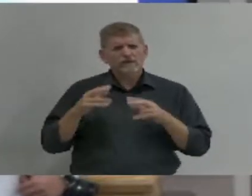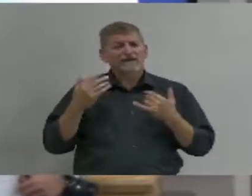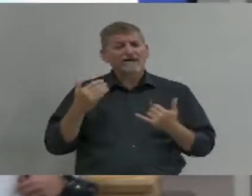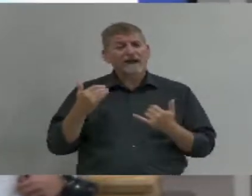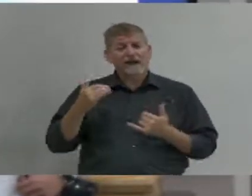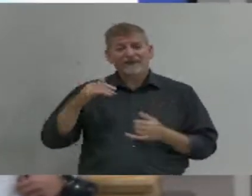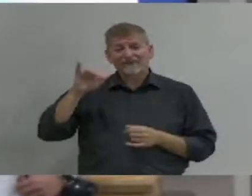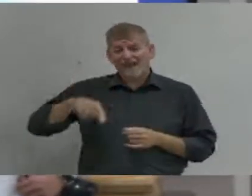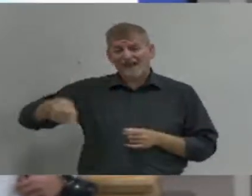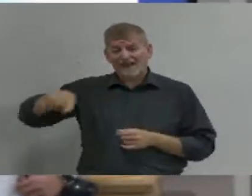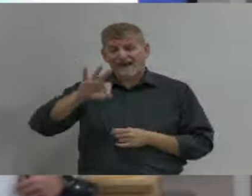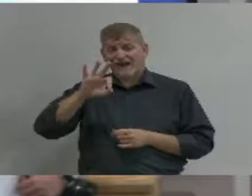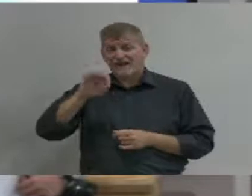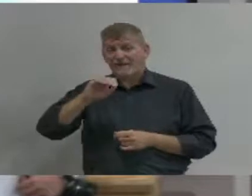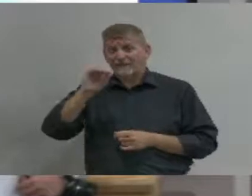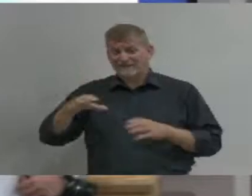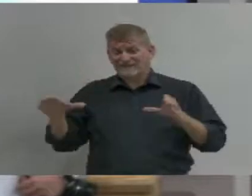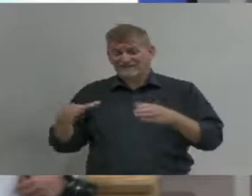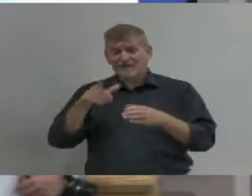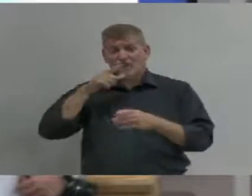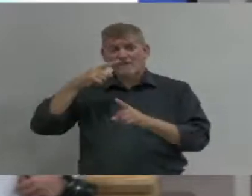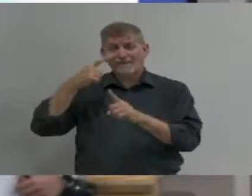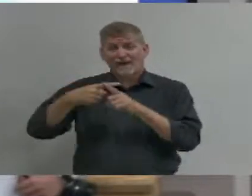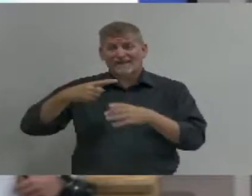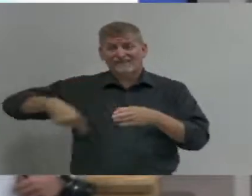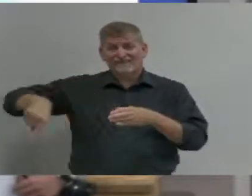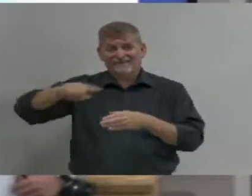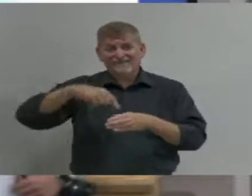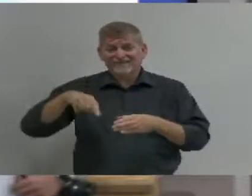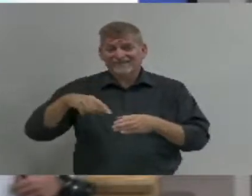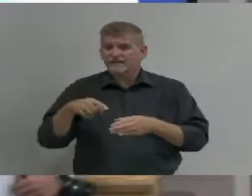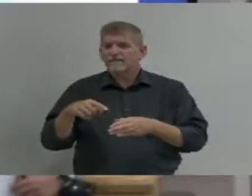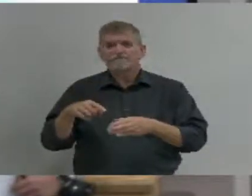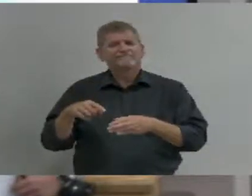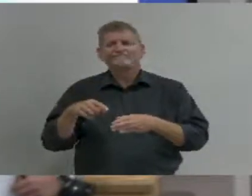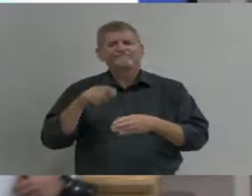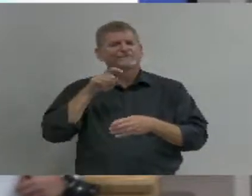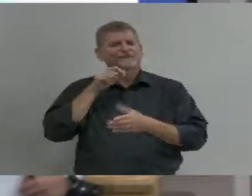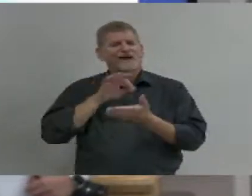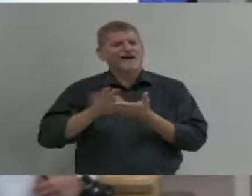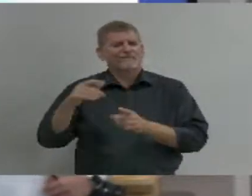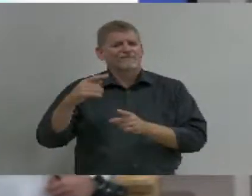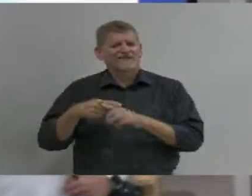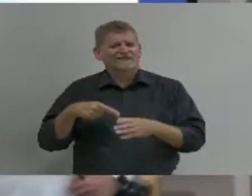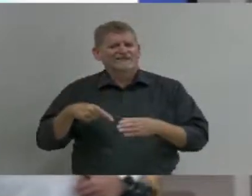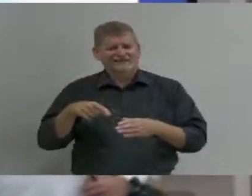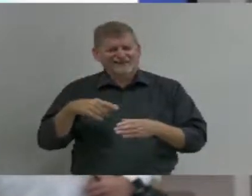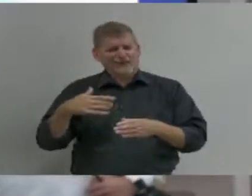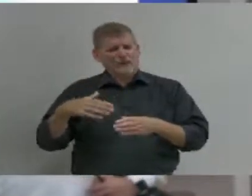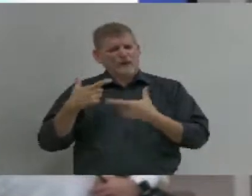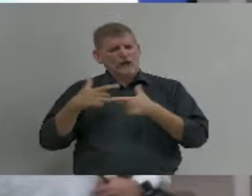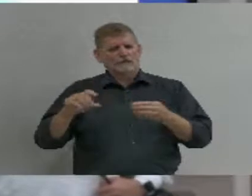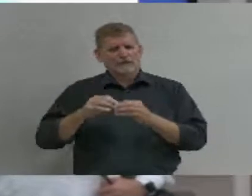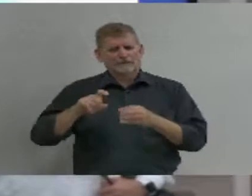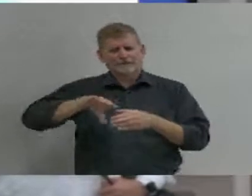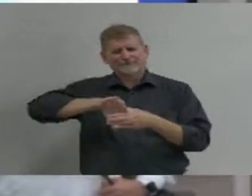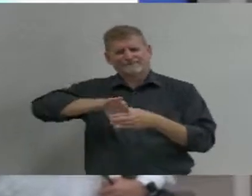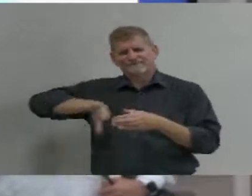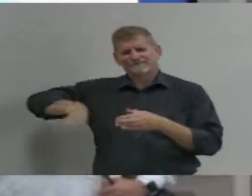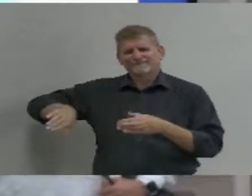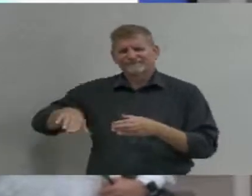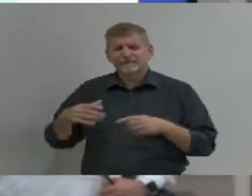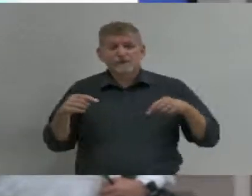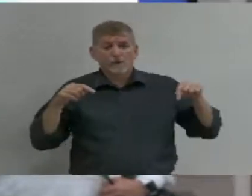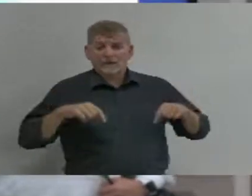of the hospitals know the quantitative number they're using, or is it just simply the lab does it and we really don't know?